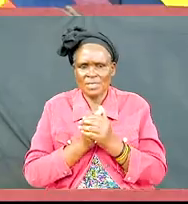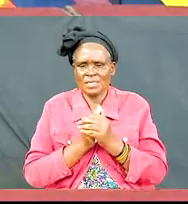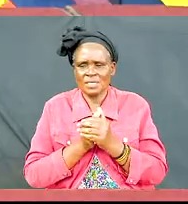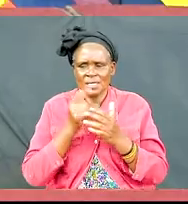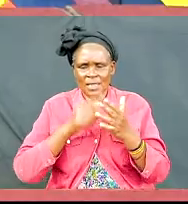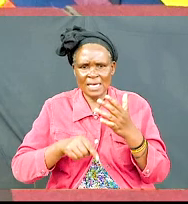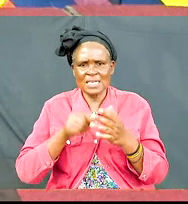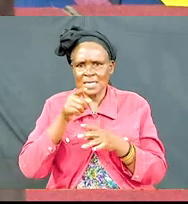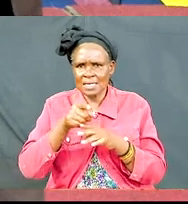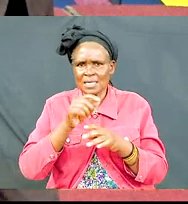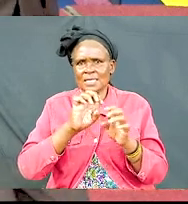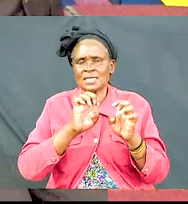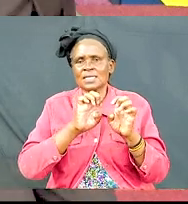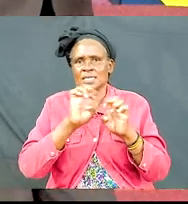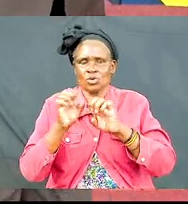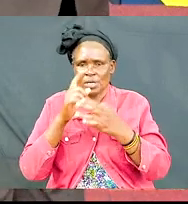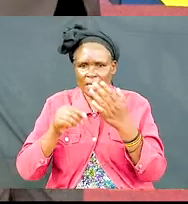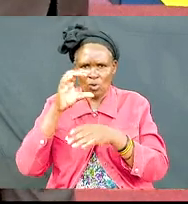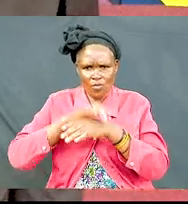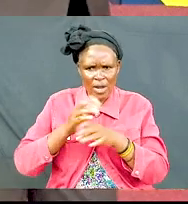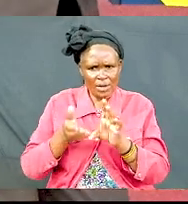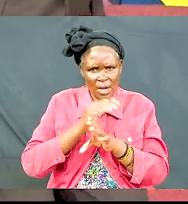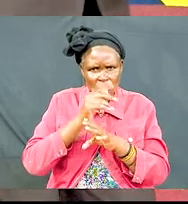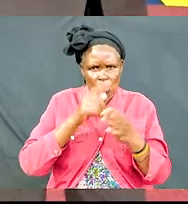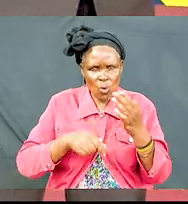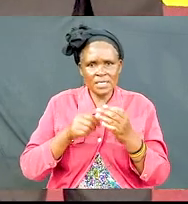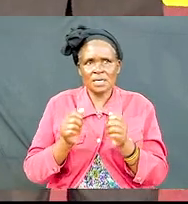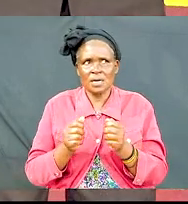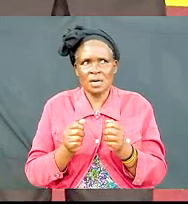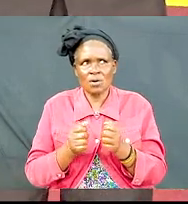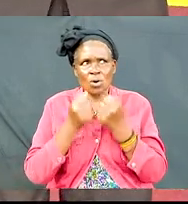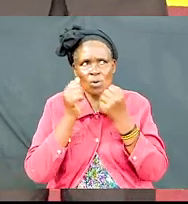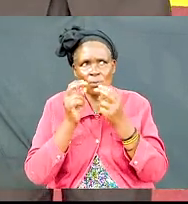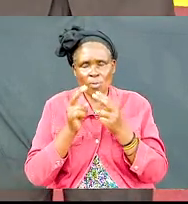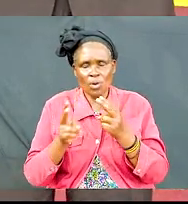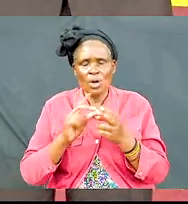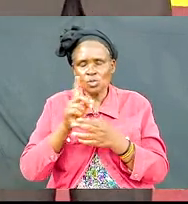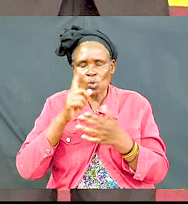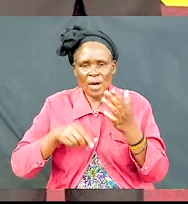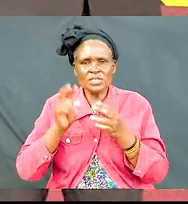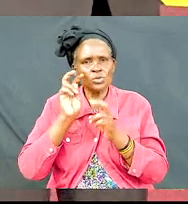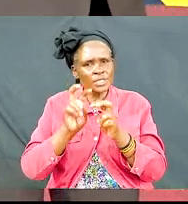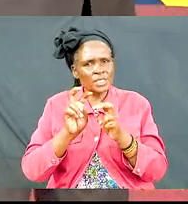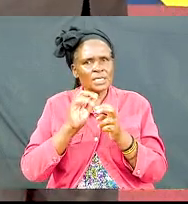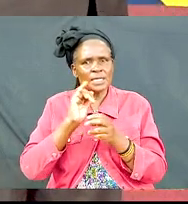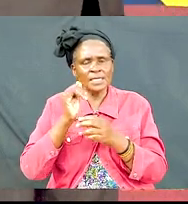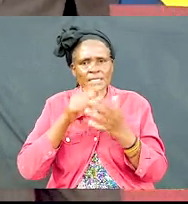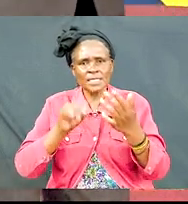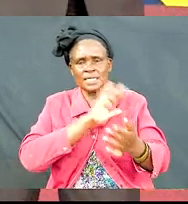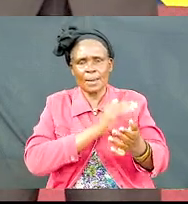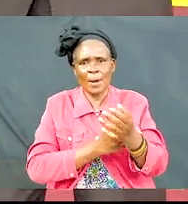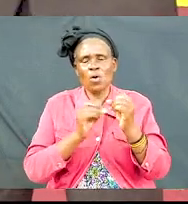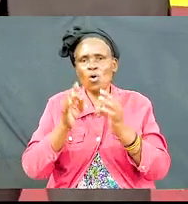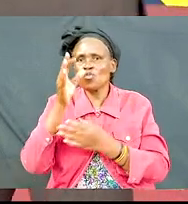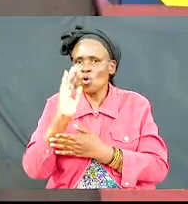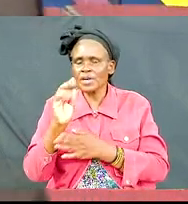have gone hoping to find and to see the body, and the body is no more. So what you see is the power of God displayed